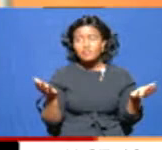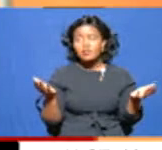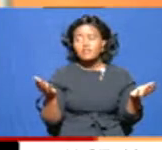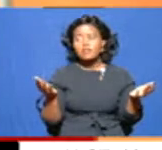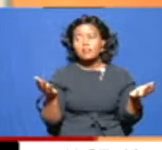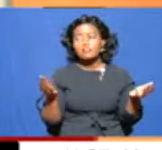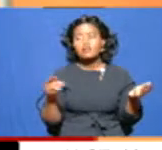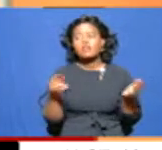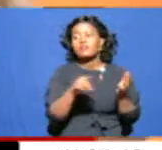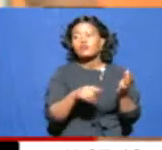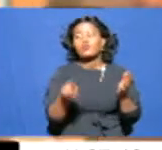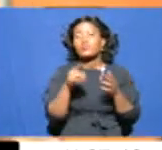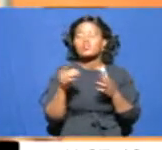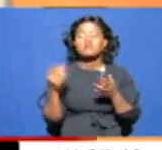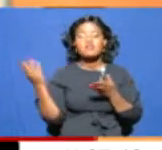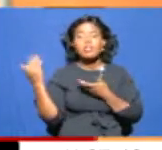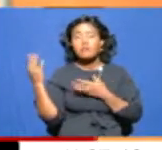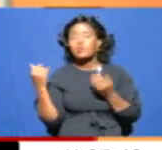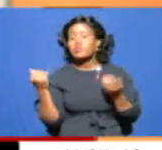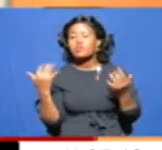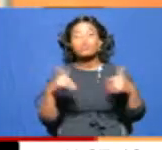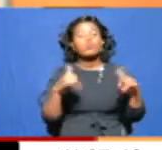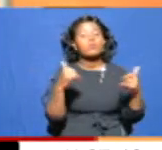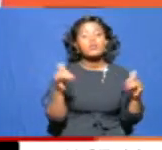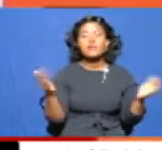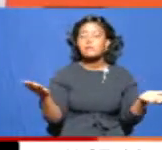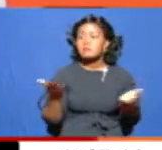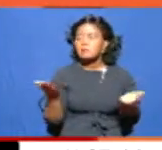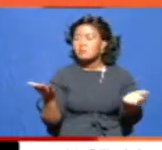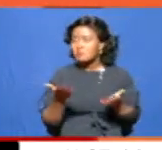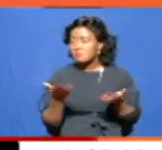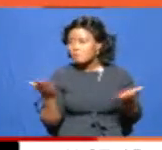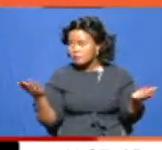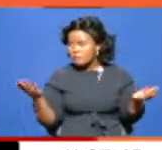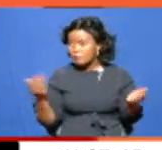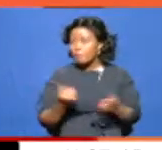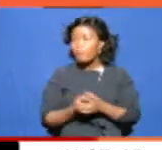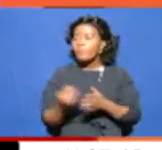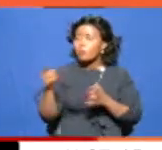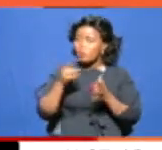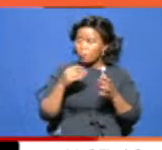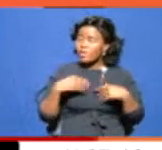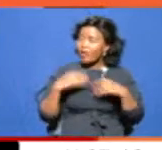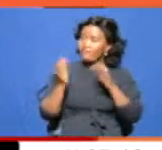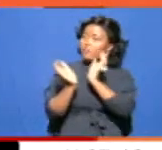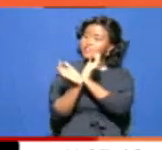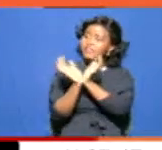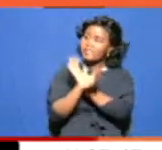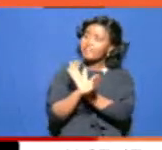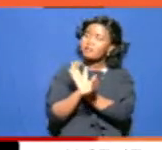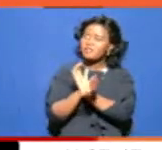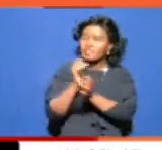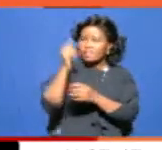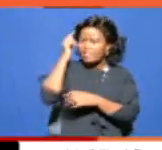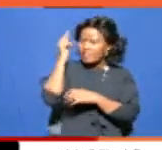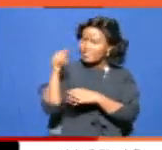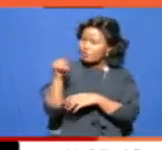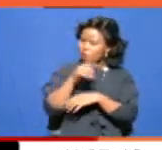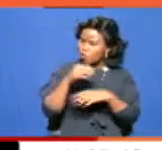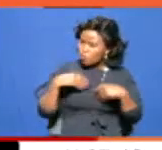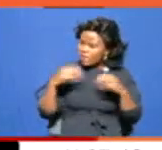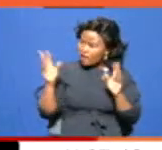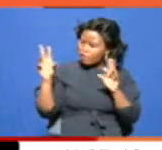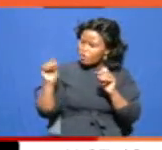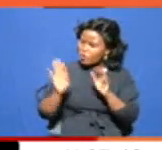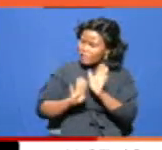where are we supposed to be playing this game? We have stadium. We have stadia. You know this narrative of there's no infrastructure. Mm-hmm. We're in